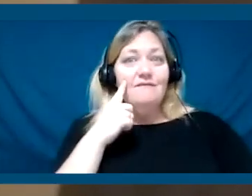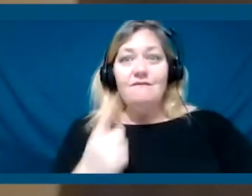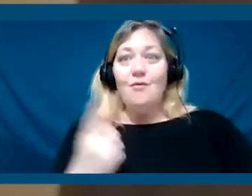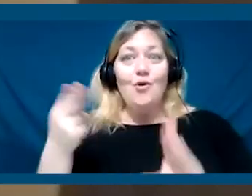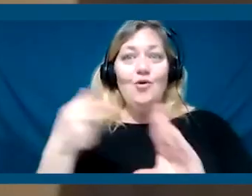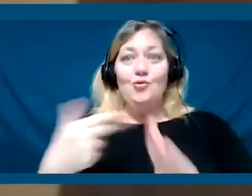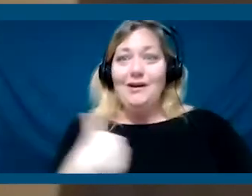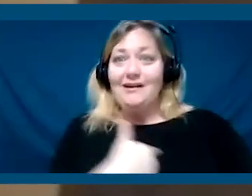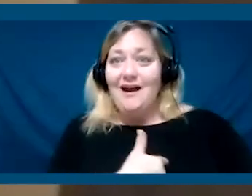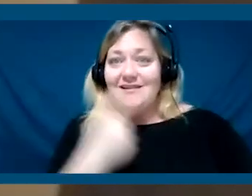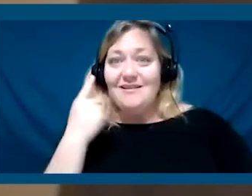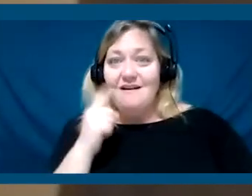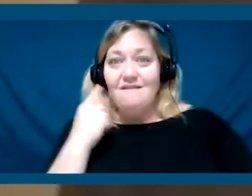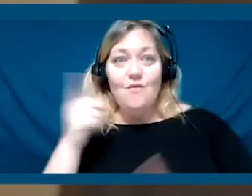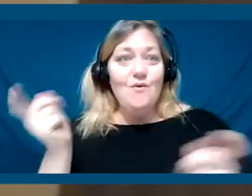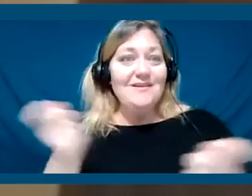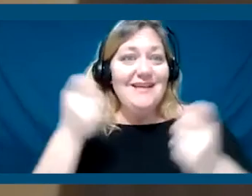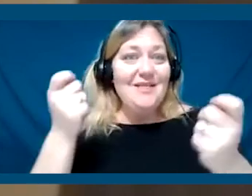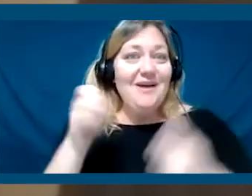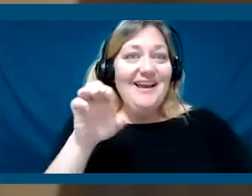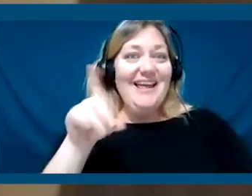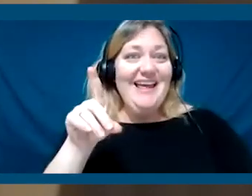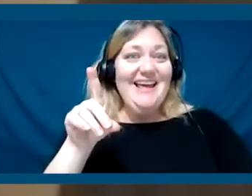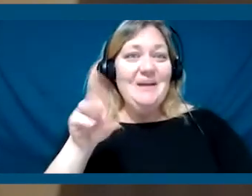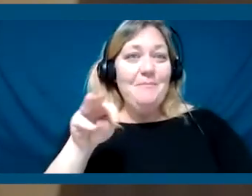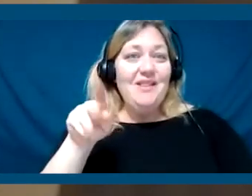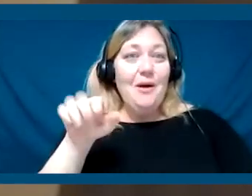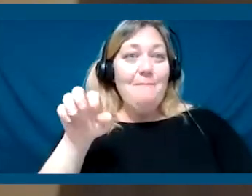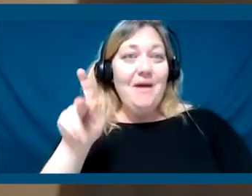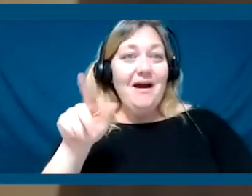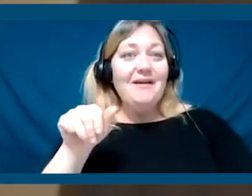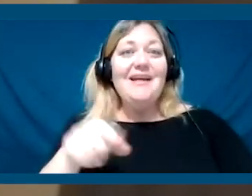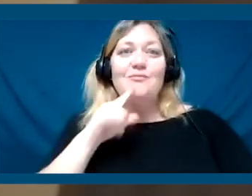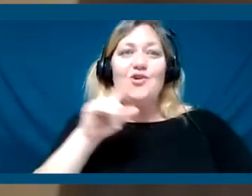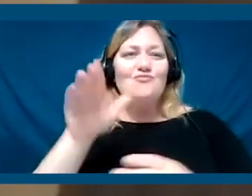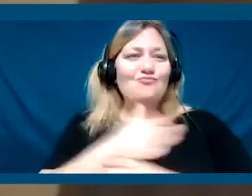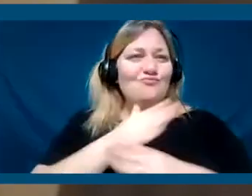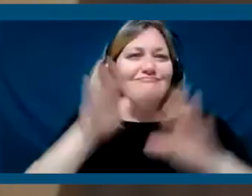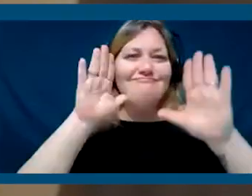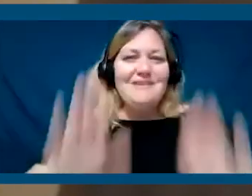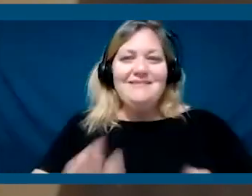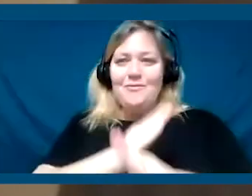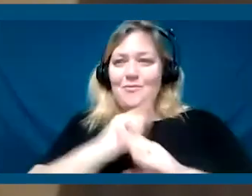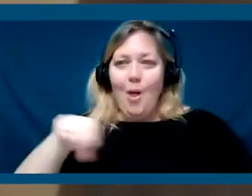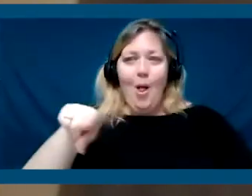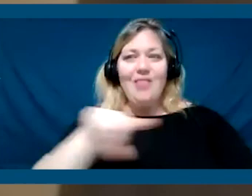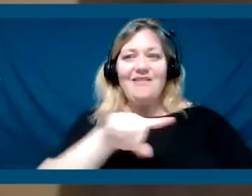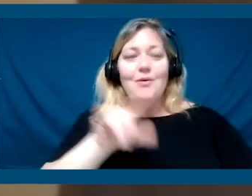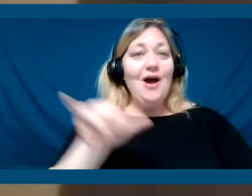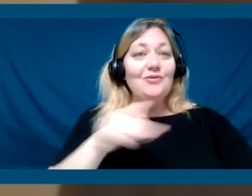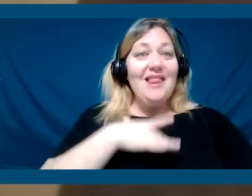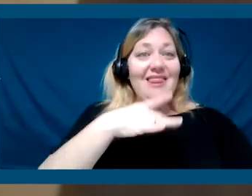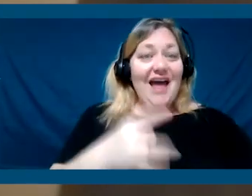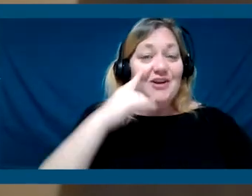joining us for CADEM Celebrates Eid al-Fitr. It has been wonderful sharing this with all of you. I also would like